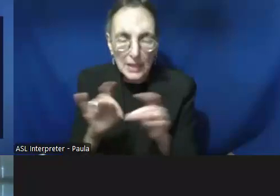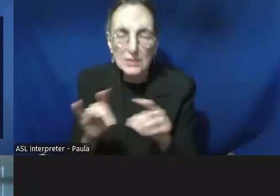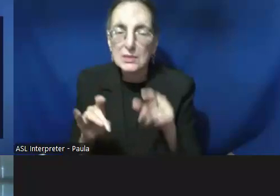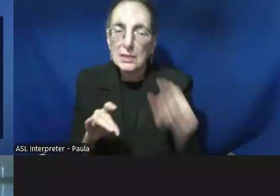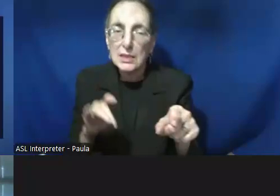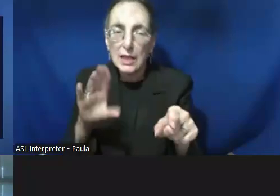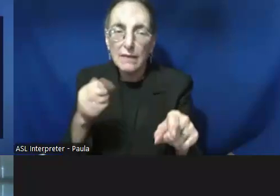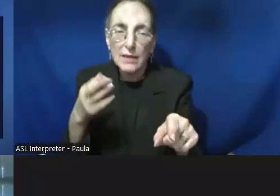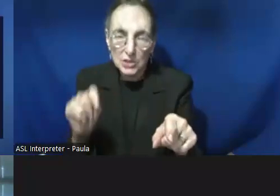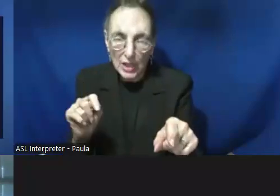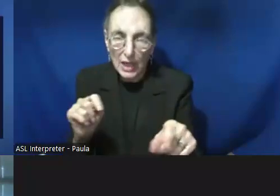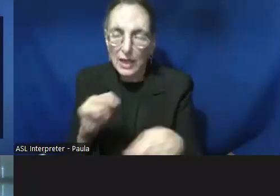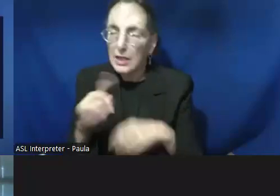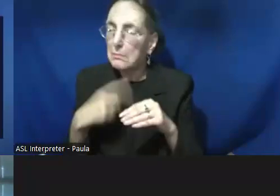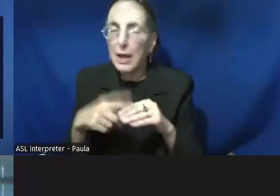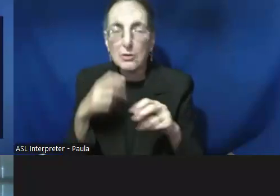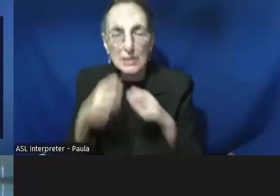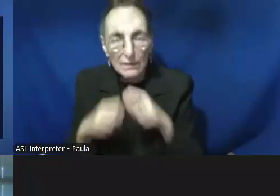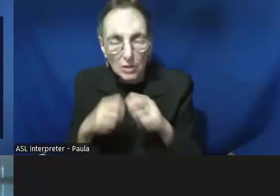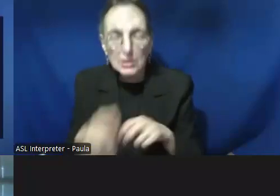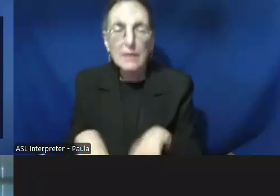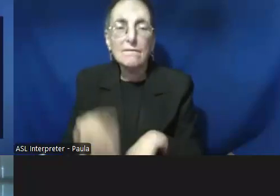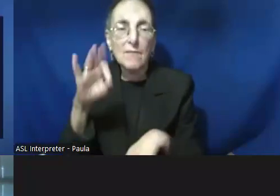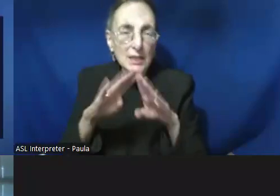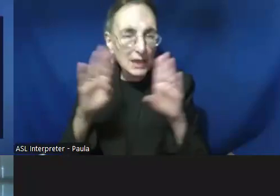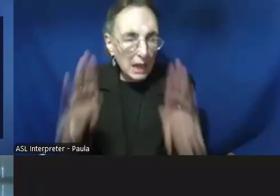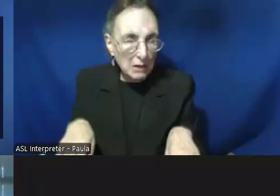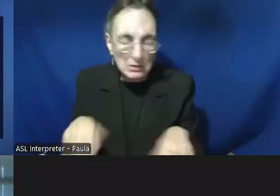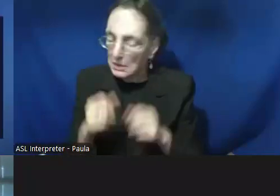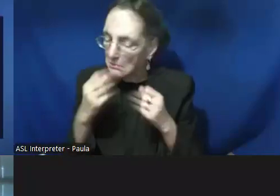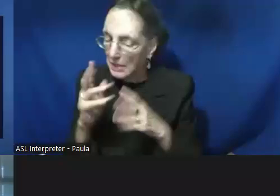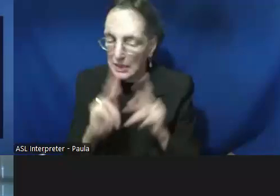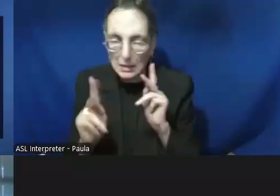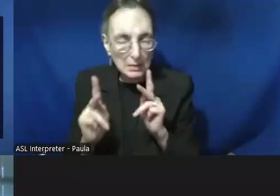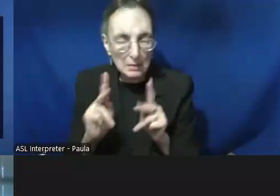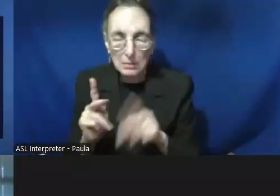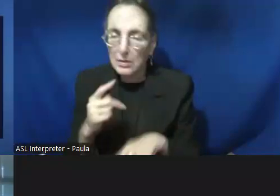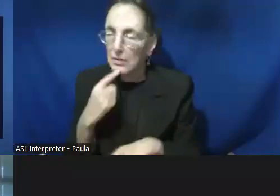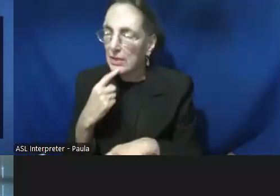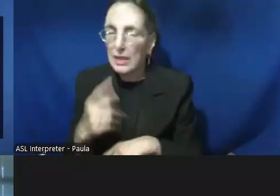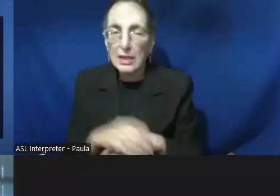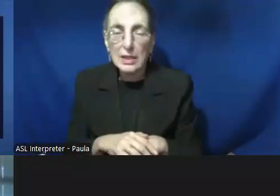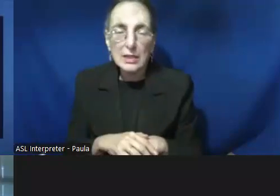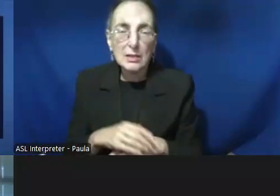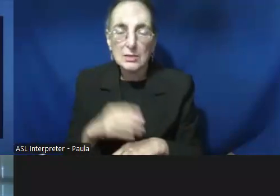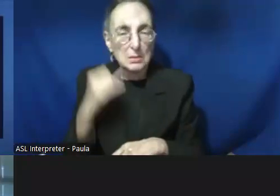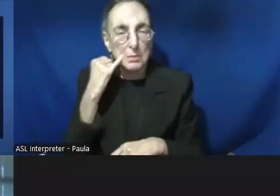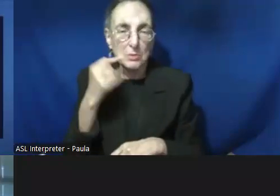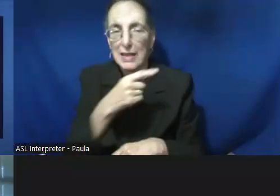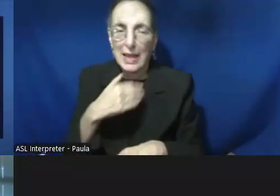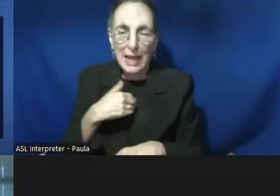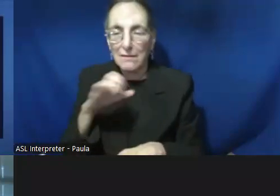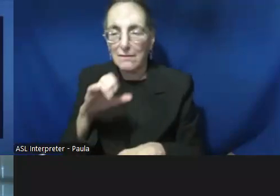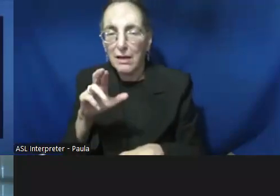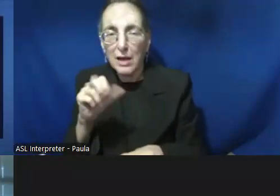regarding difficulty finding housing. A lot of people mentioning a criminal history, or